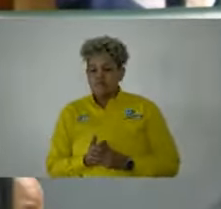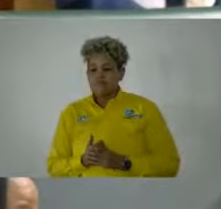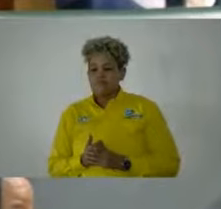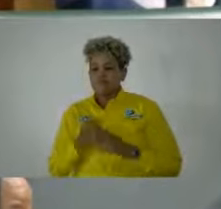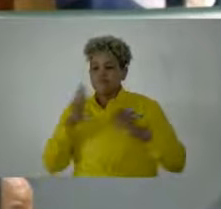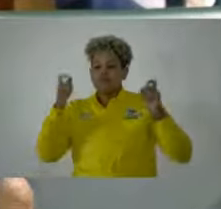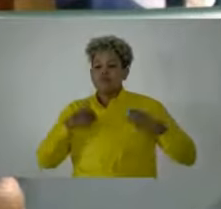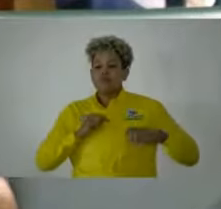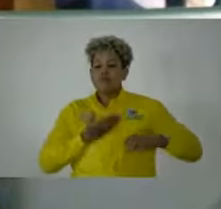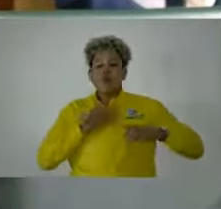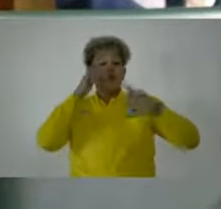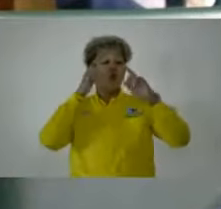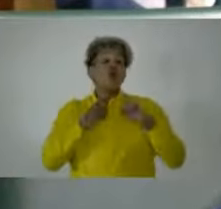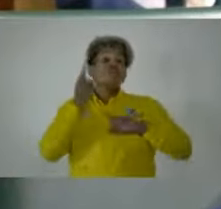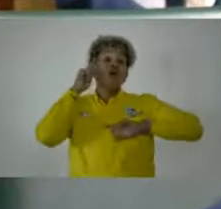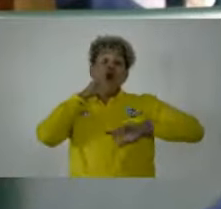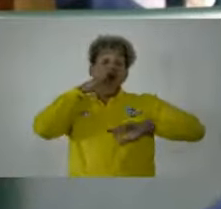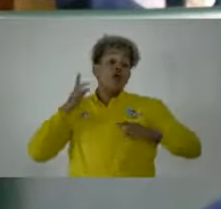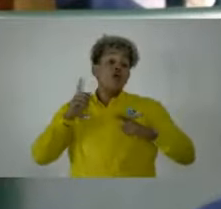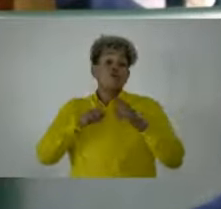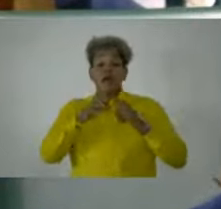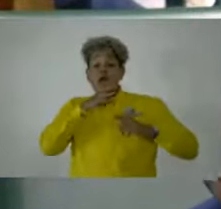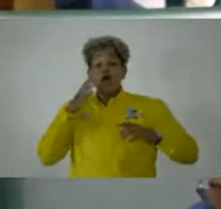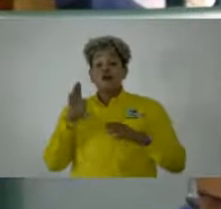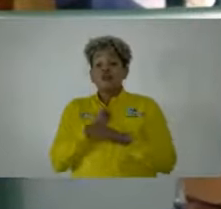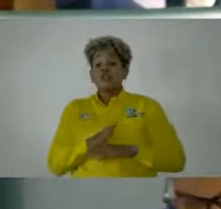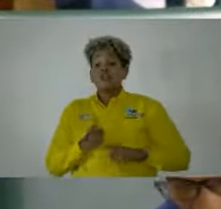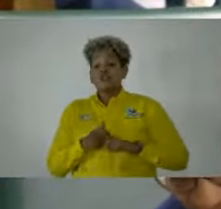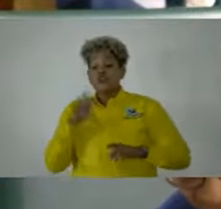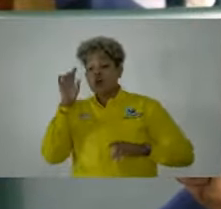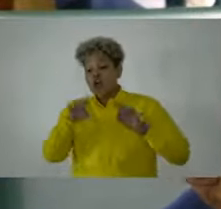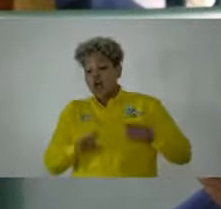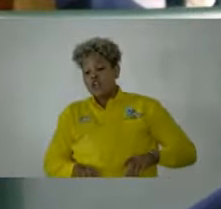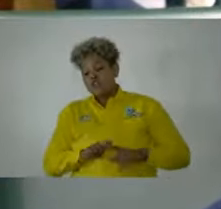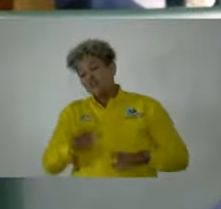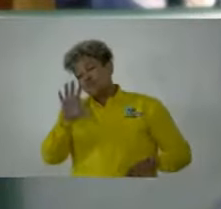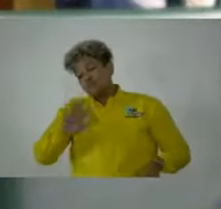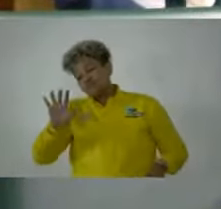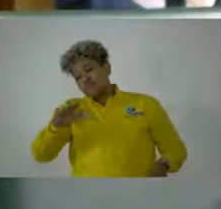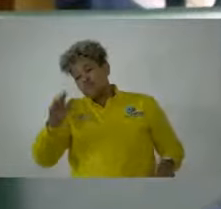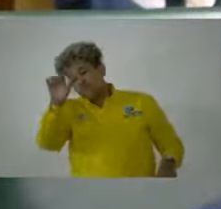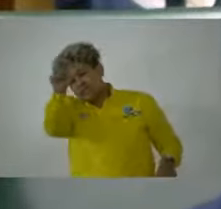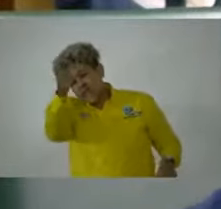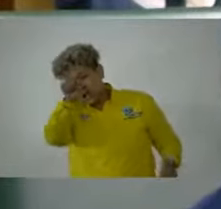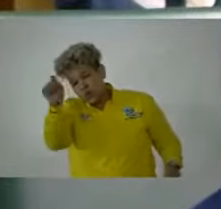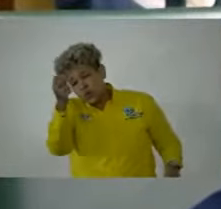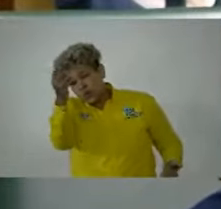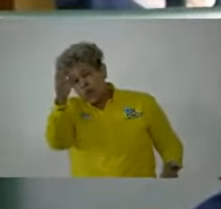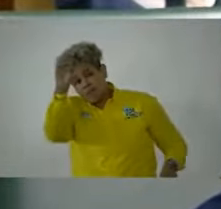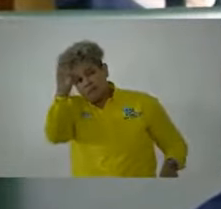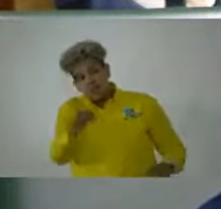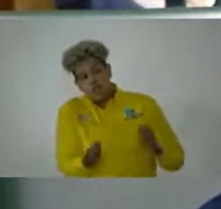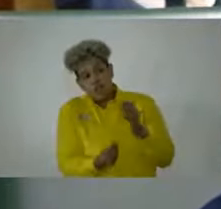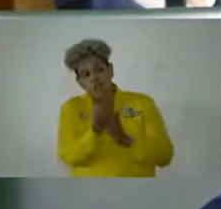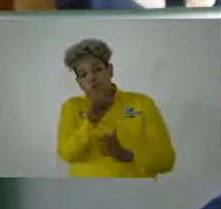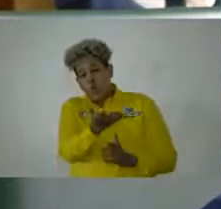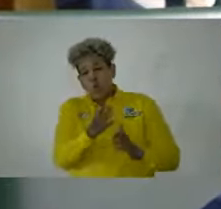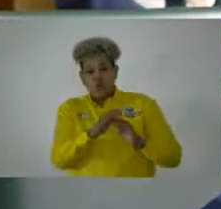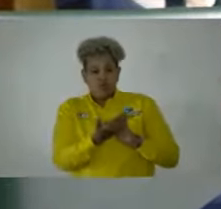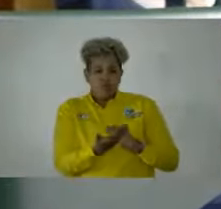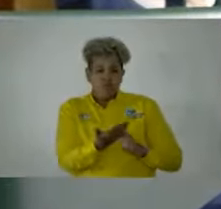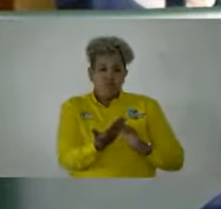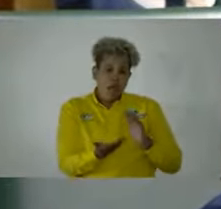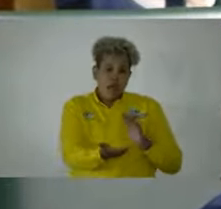Mr. Speaker, our goal is for agriculture and agro-industries to contribute at least 10 to 12% of Jamaica's